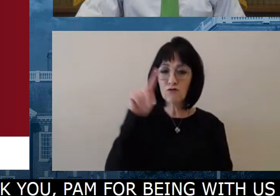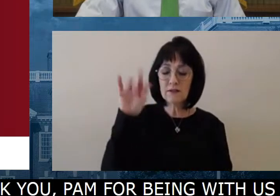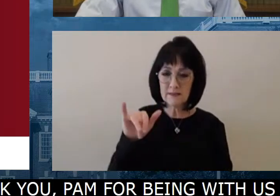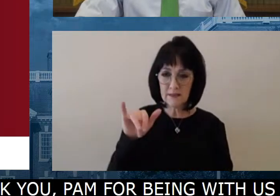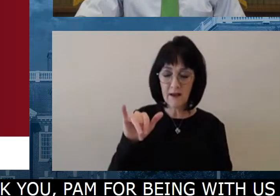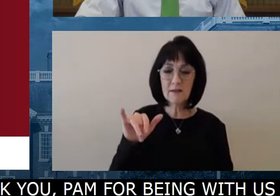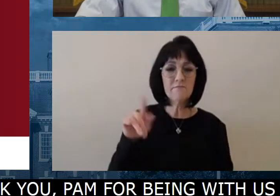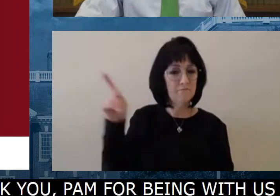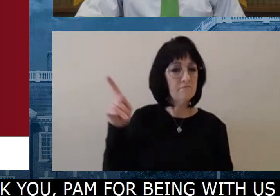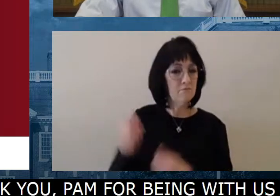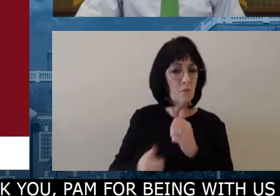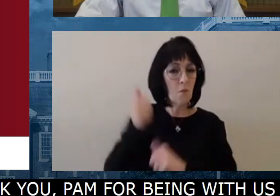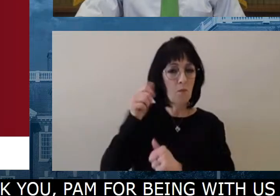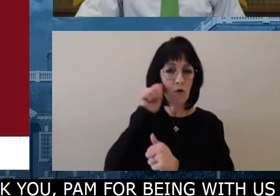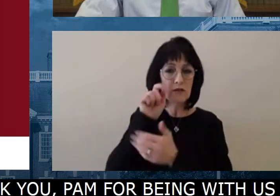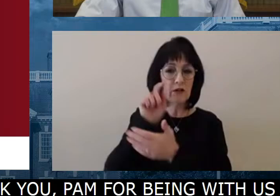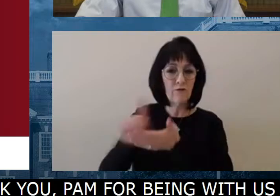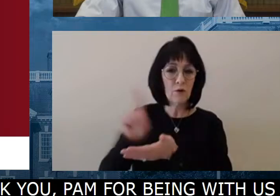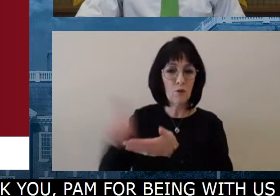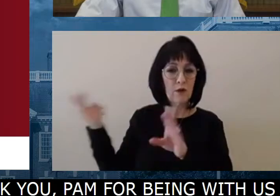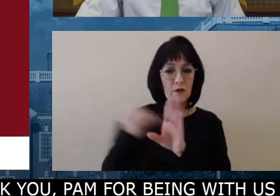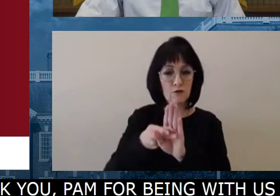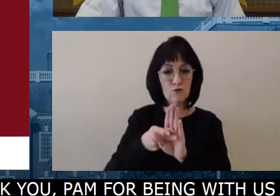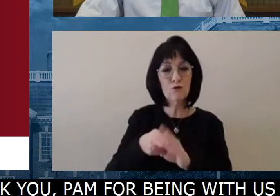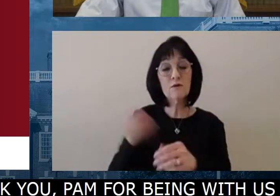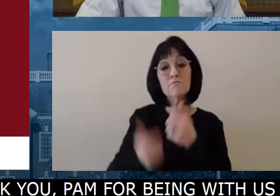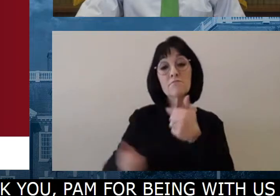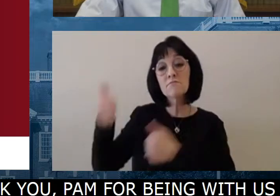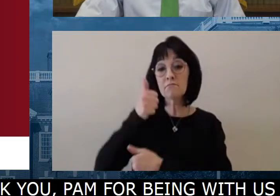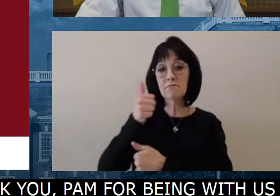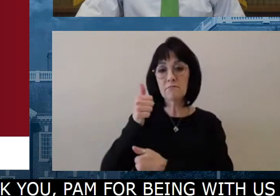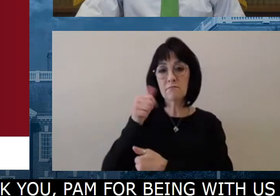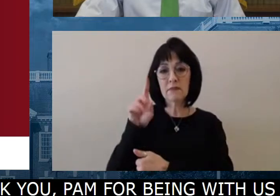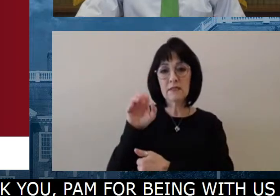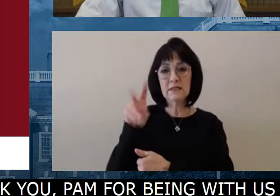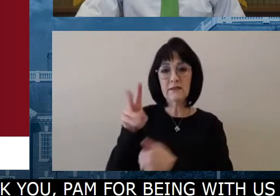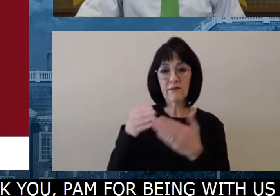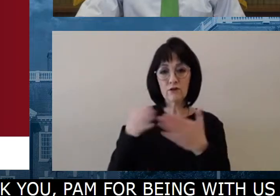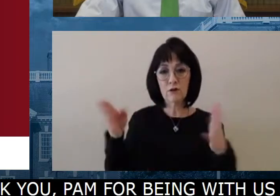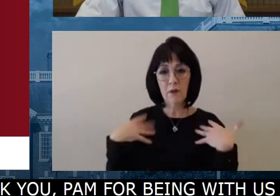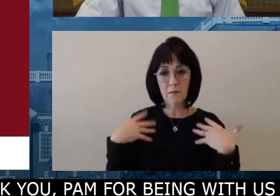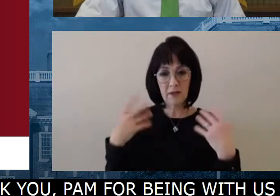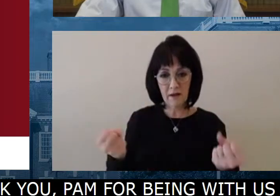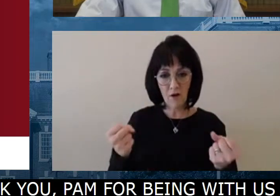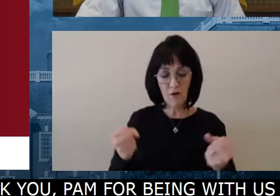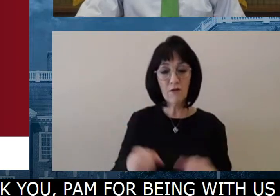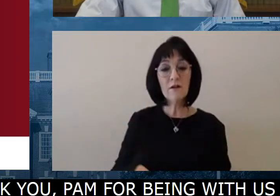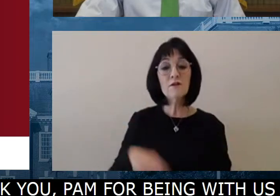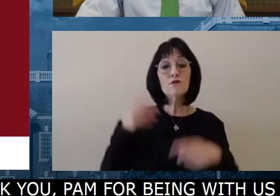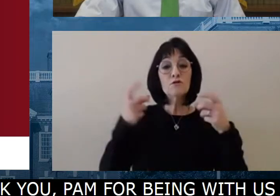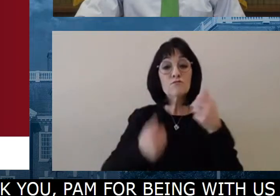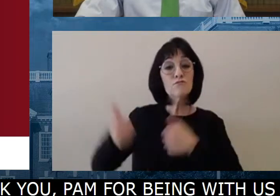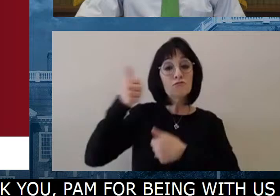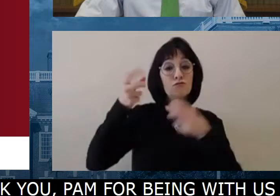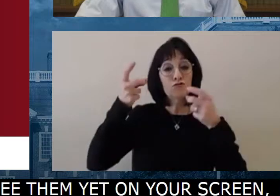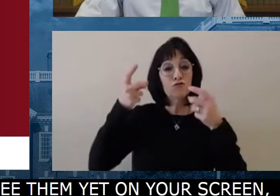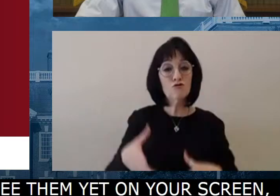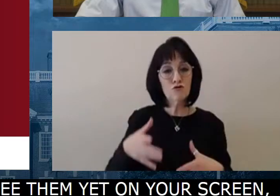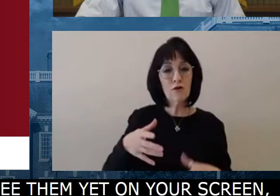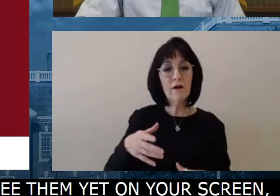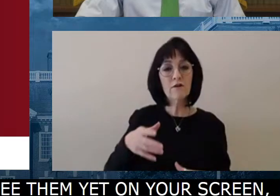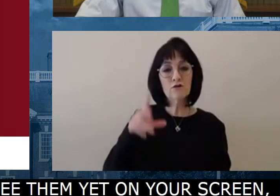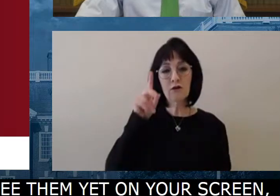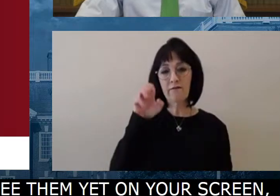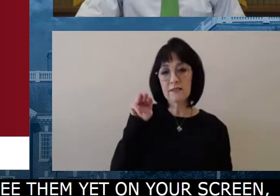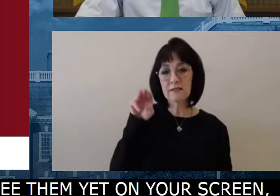most weeks, the Director of the Division of Public Health, Director AJ Shaw from DEMA, who has been the